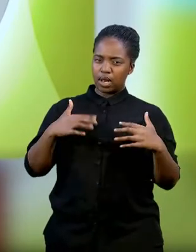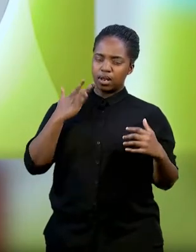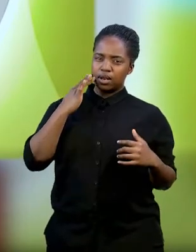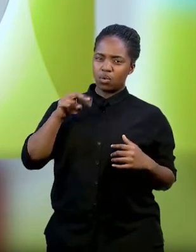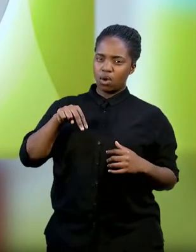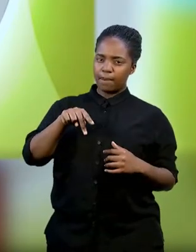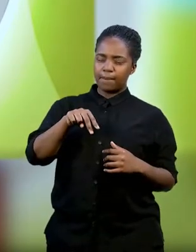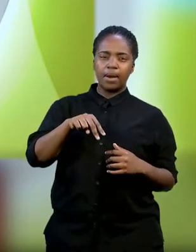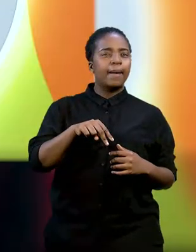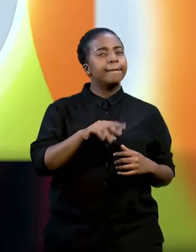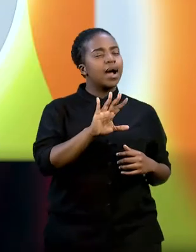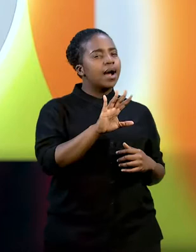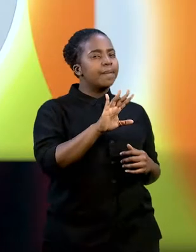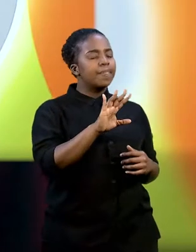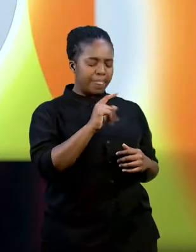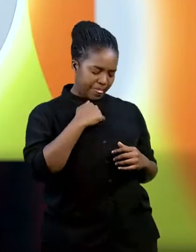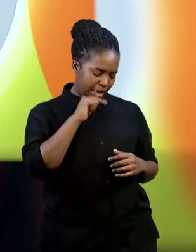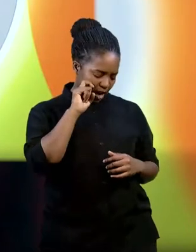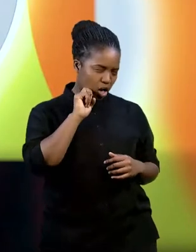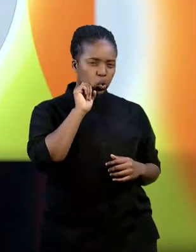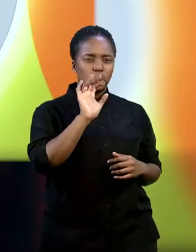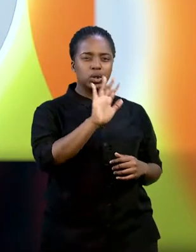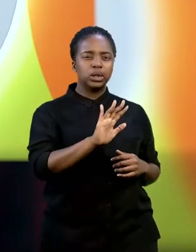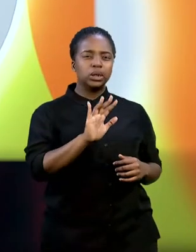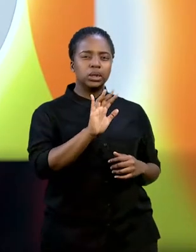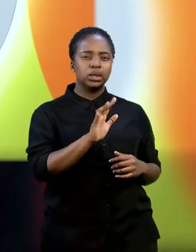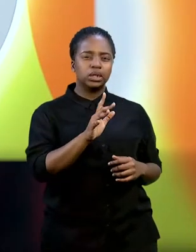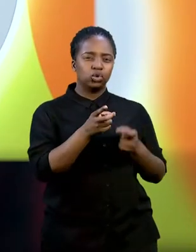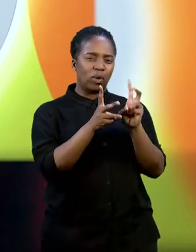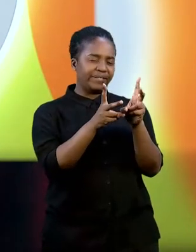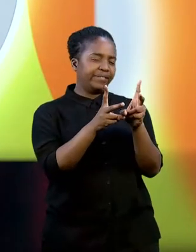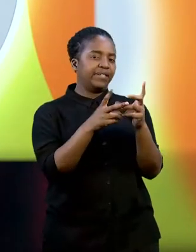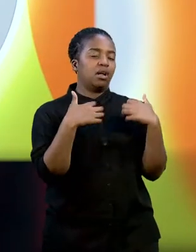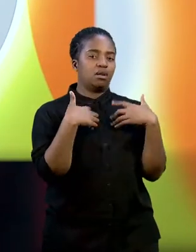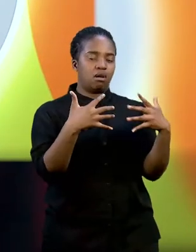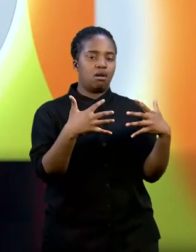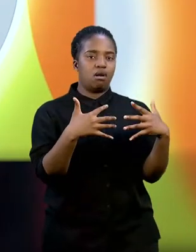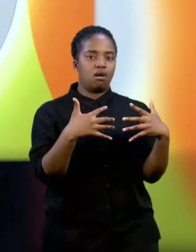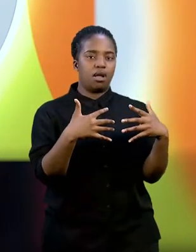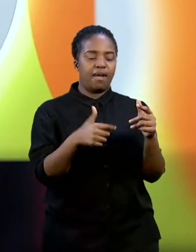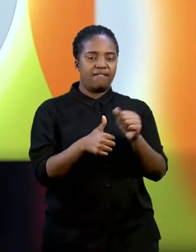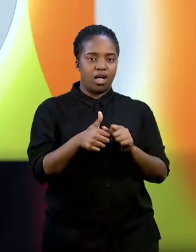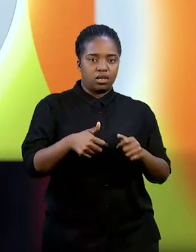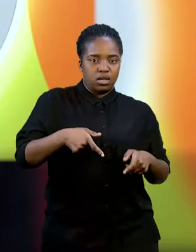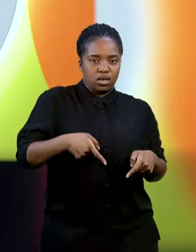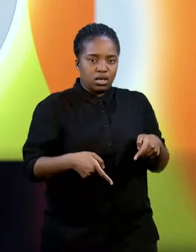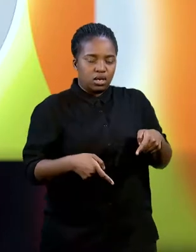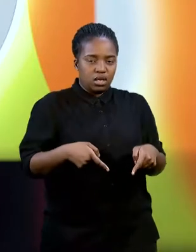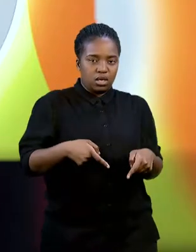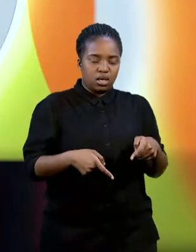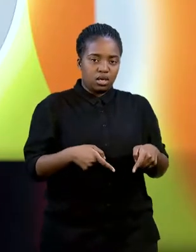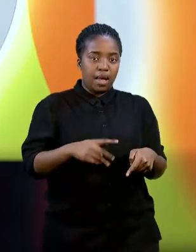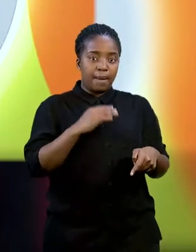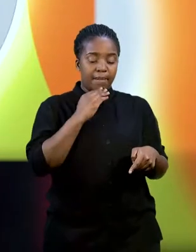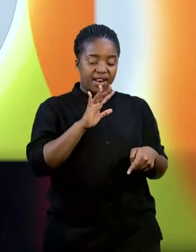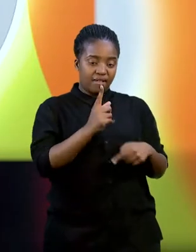tsamaya? Ka baka qala ka ke na le mongwaga e 12 years. I'm fired my first crutches. So 5 years